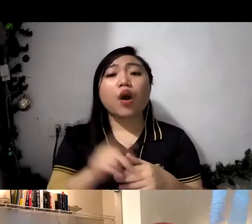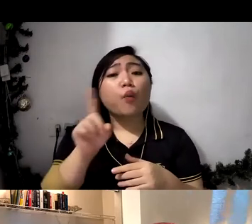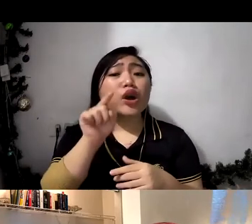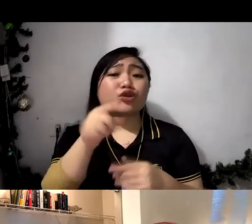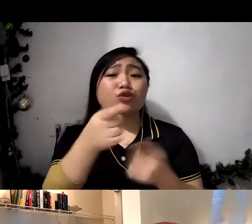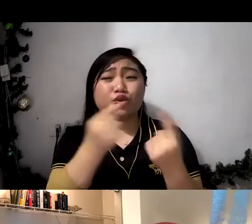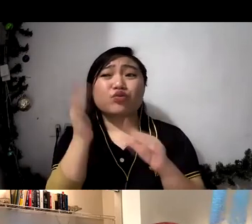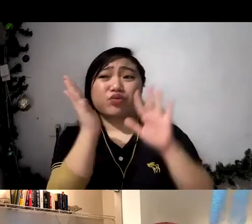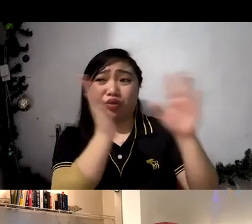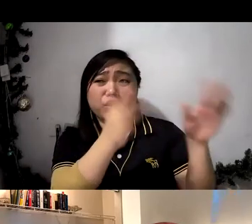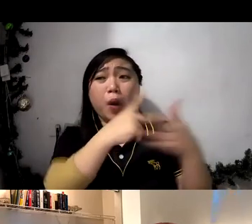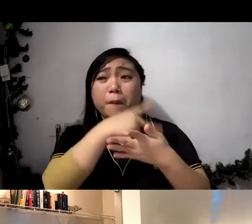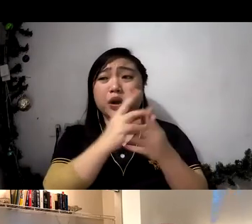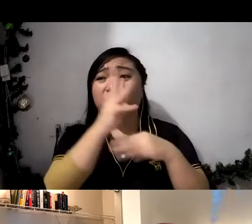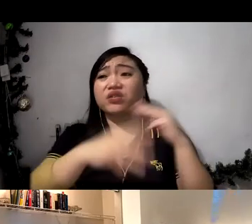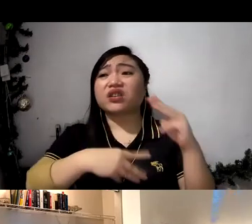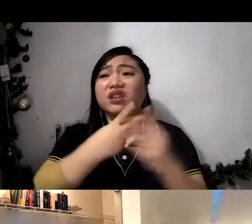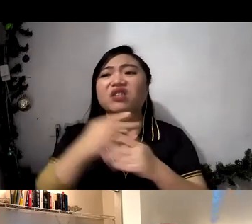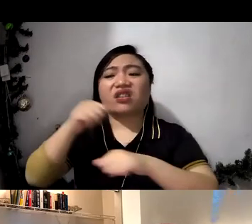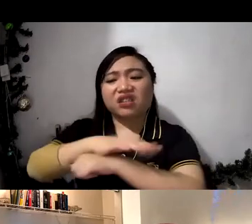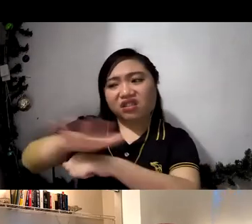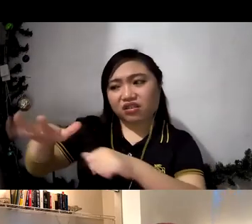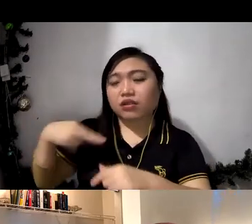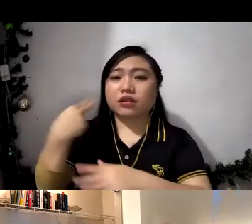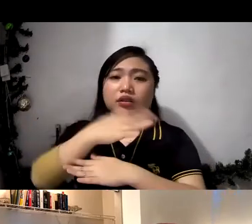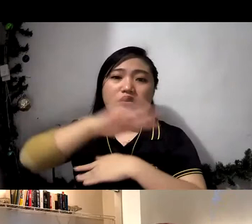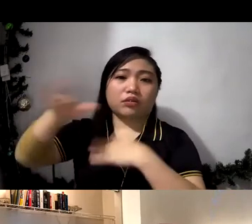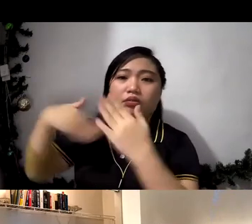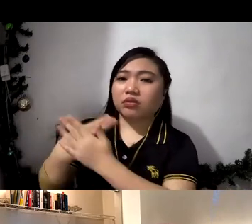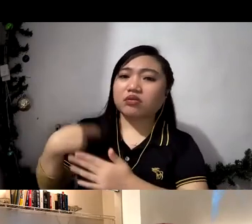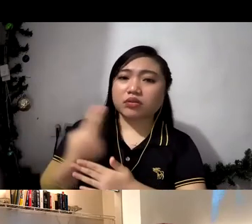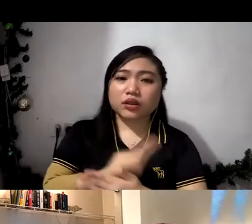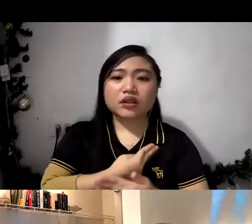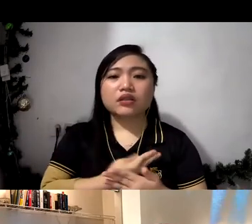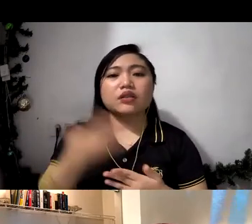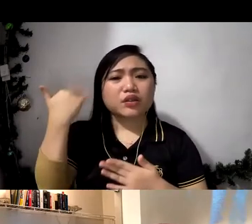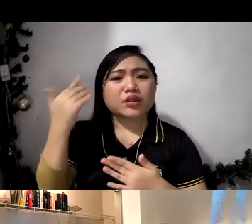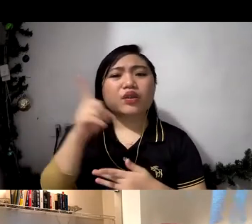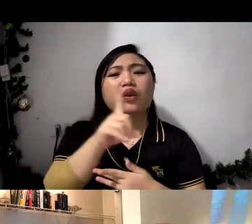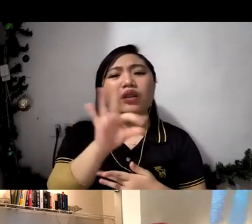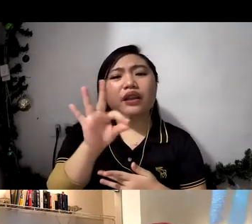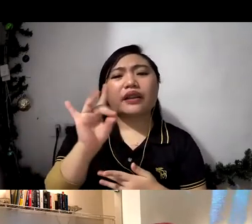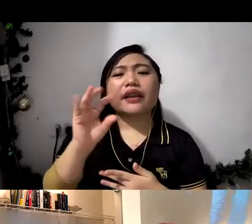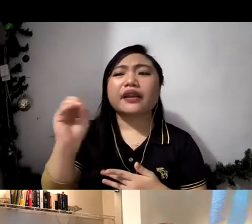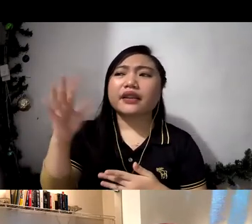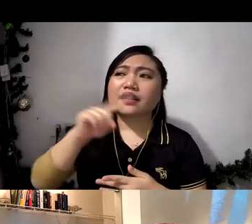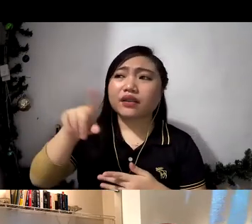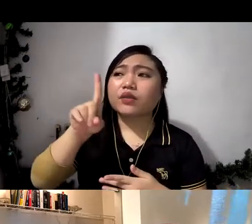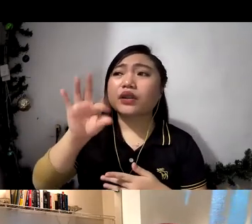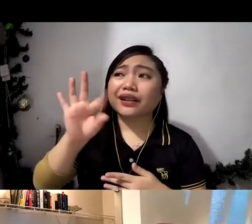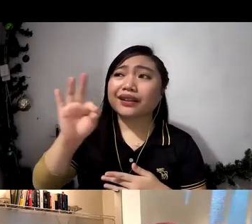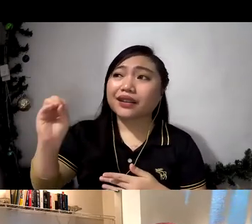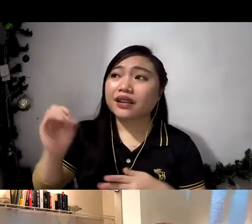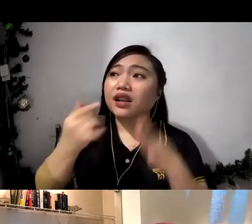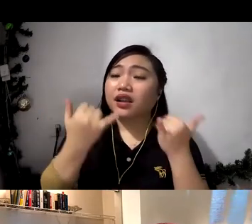So yung ginagawang gender mainstreaming, no, since the 80s, the 90s, no, na in-strengthen pa nung 19s through the